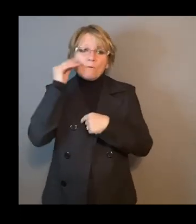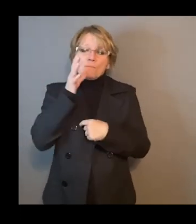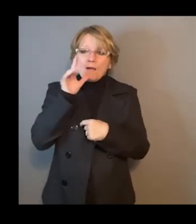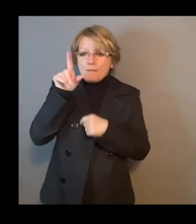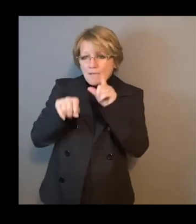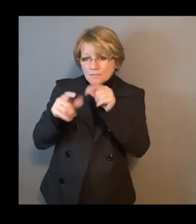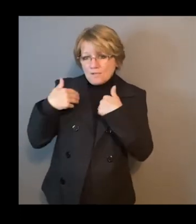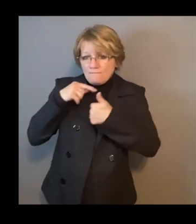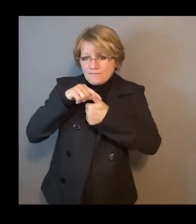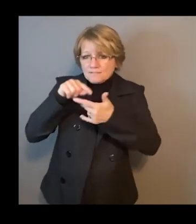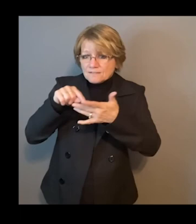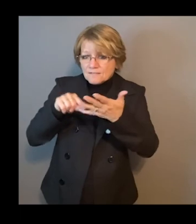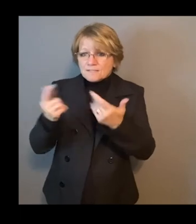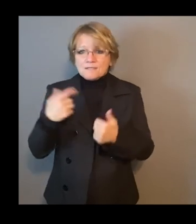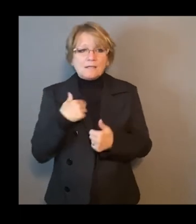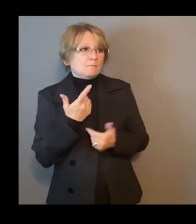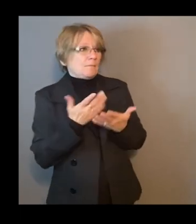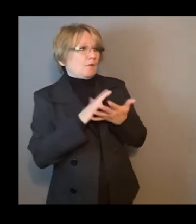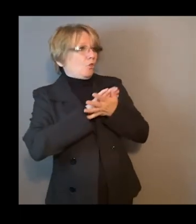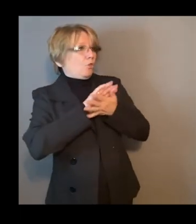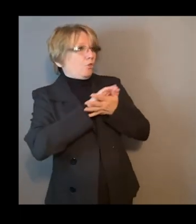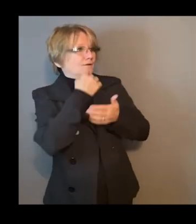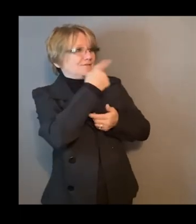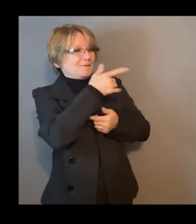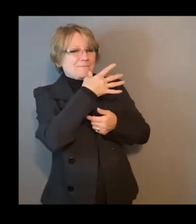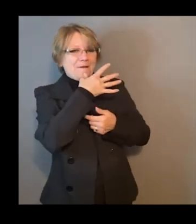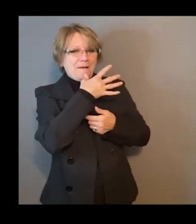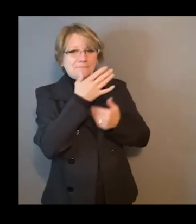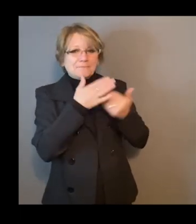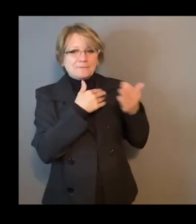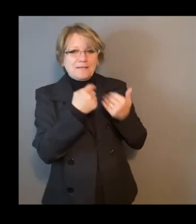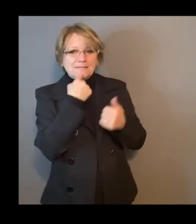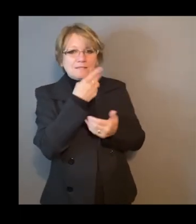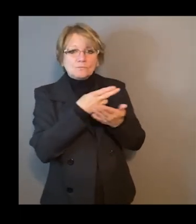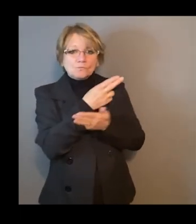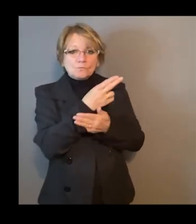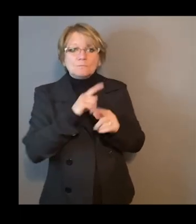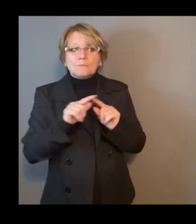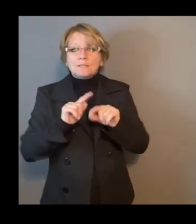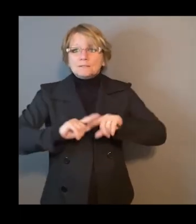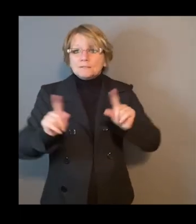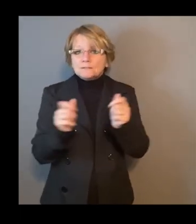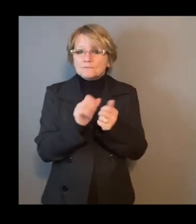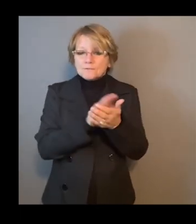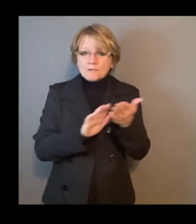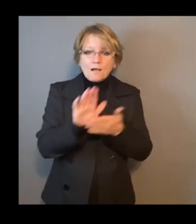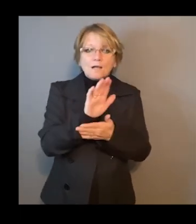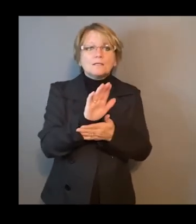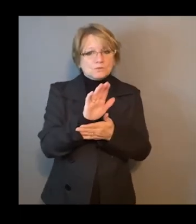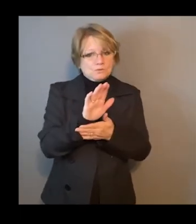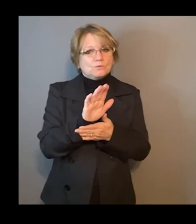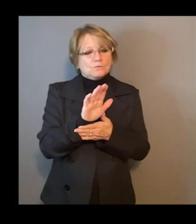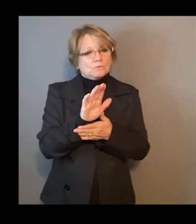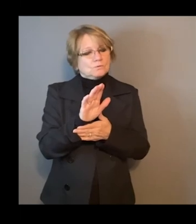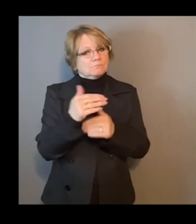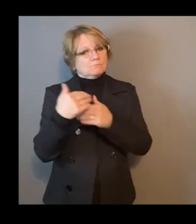Do you got this? Regardless if I told her the truth or not, she was asking. When I was in college, I don't have that. It's really all up to you and all